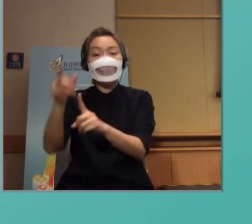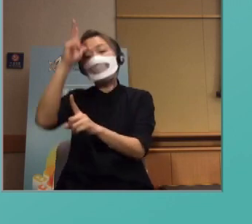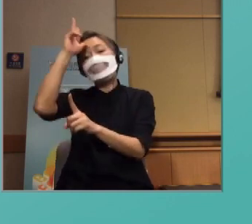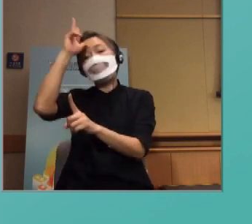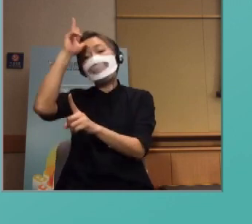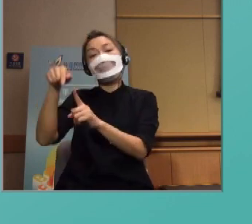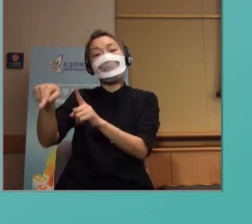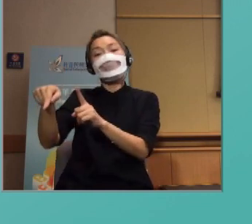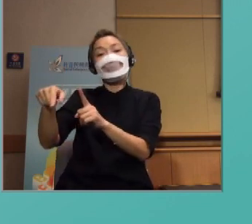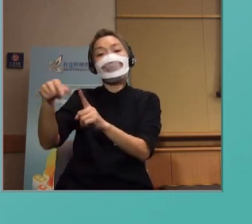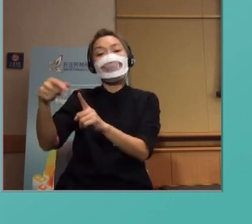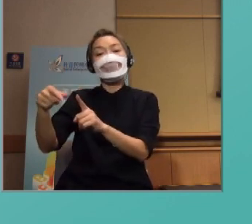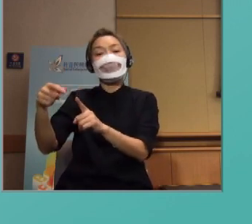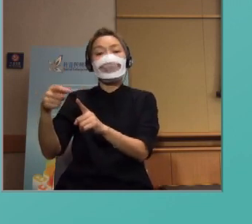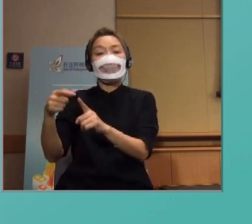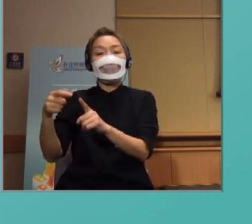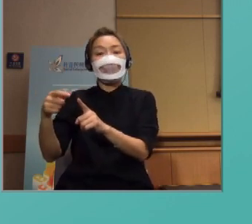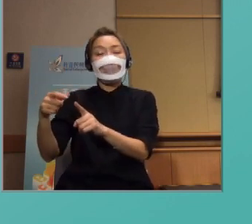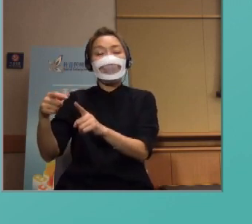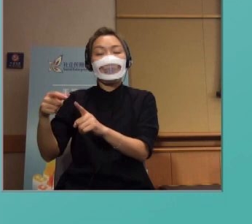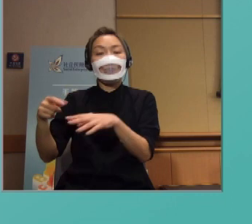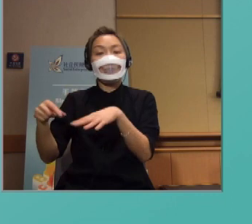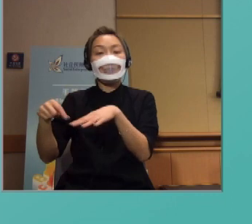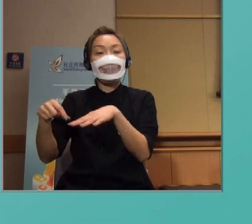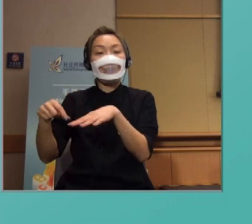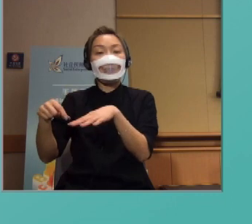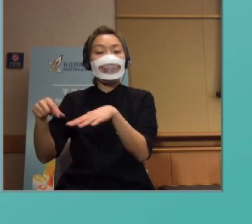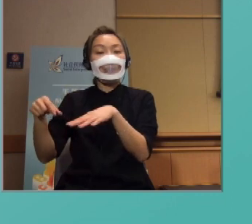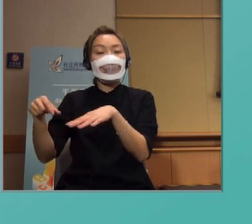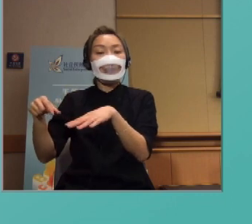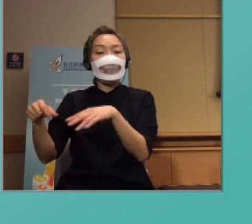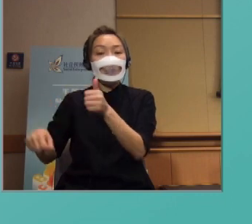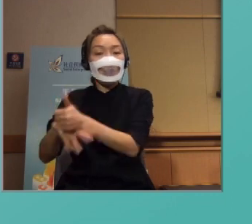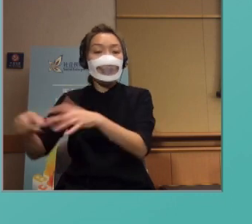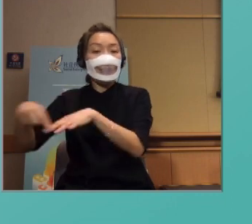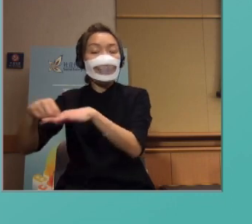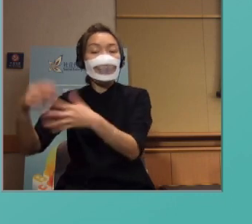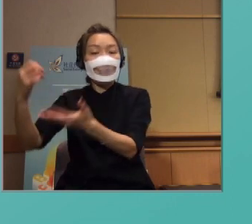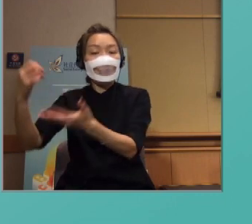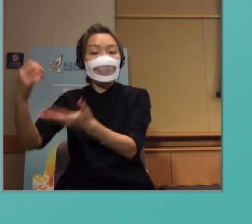in Crypto Voxel, which is one of the metaverses. So there's a lot